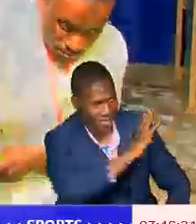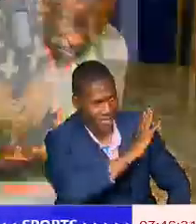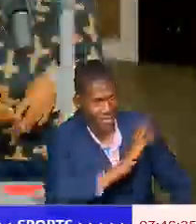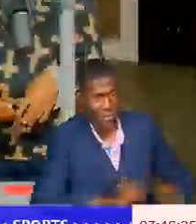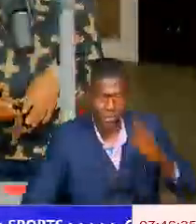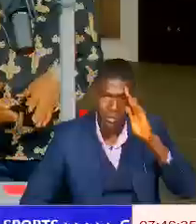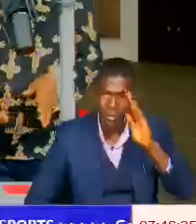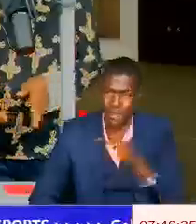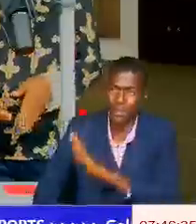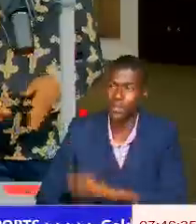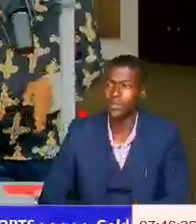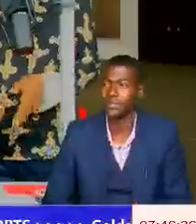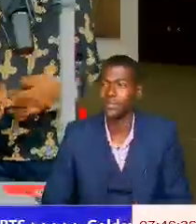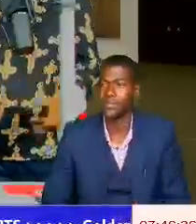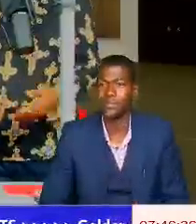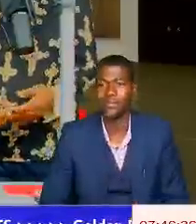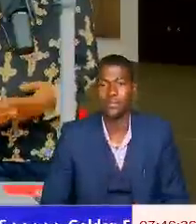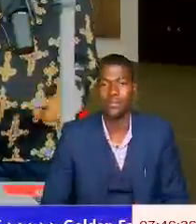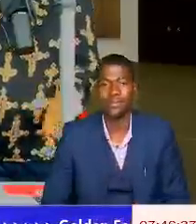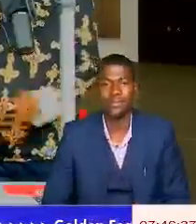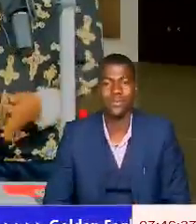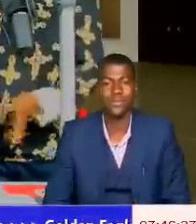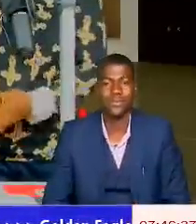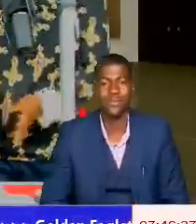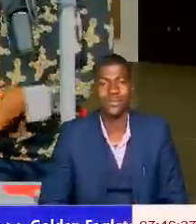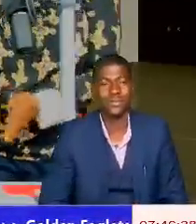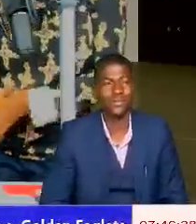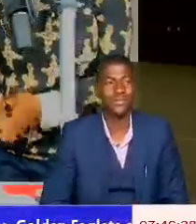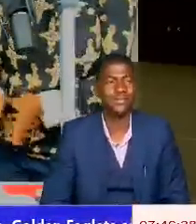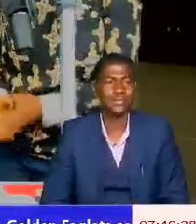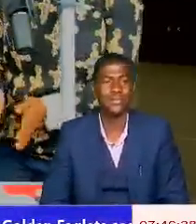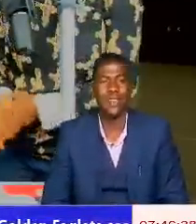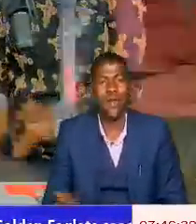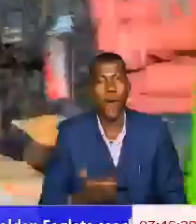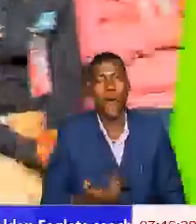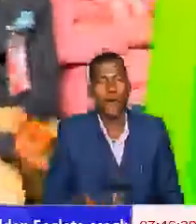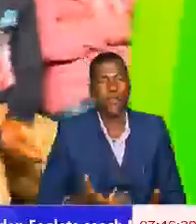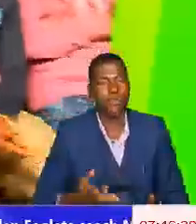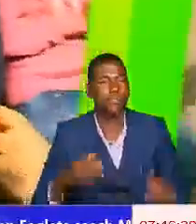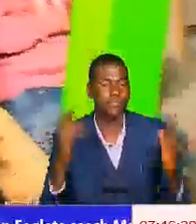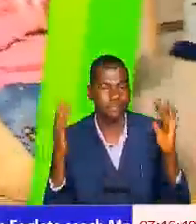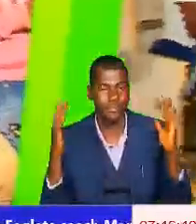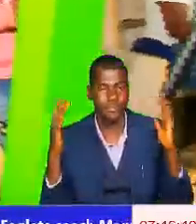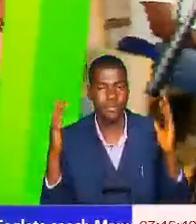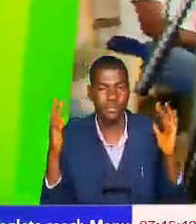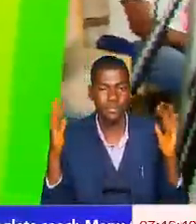As soon as they hear my okay, now one clap. I'm gonna appreciate me. No be easy thing to talk.